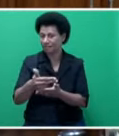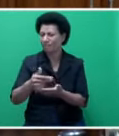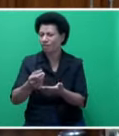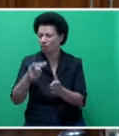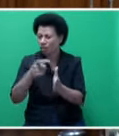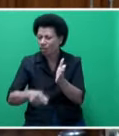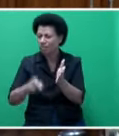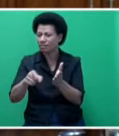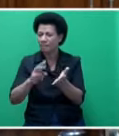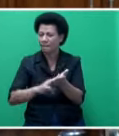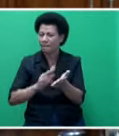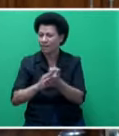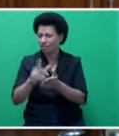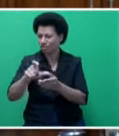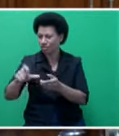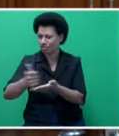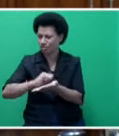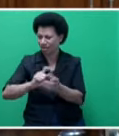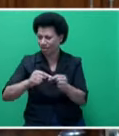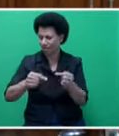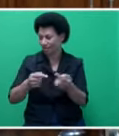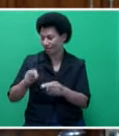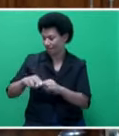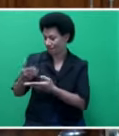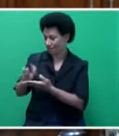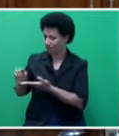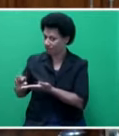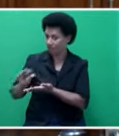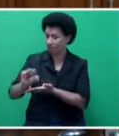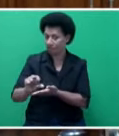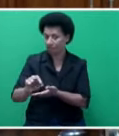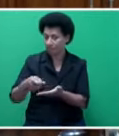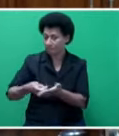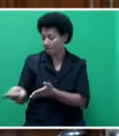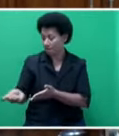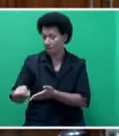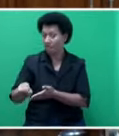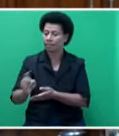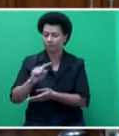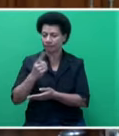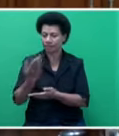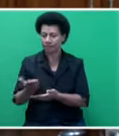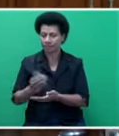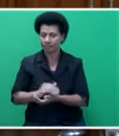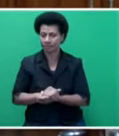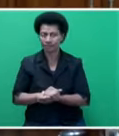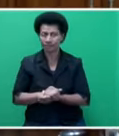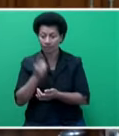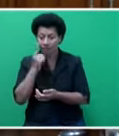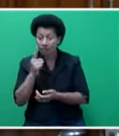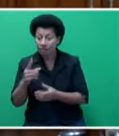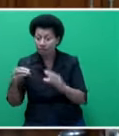with the banks to access the FNPF funds. We have discovered from the banks that over $100